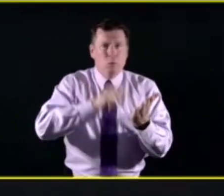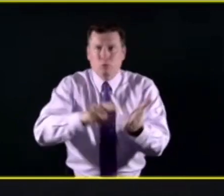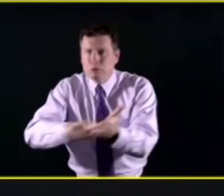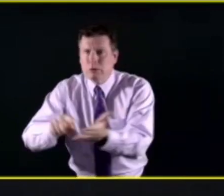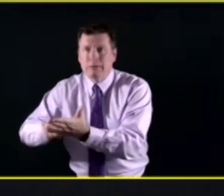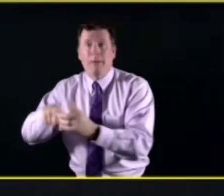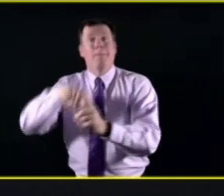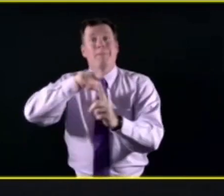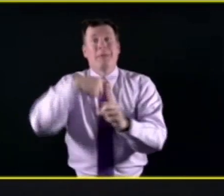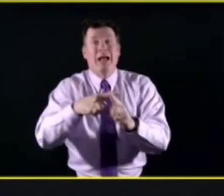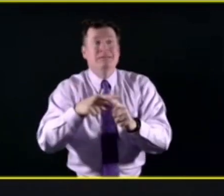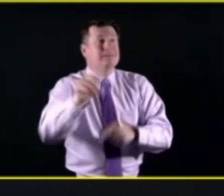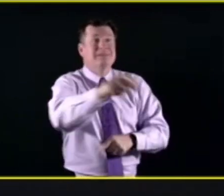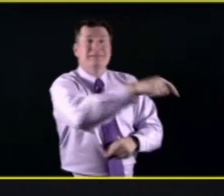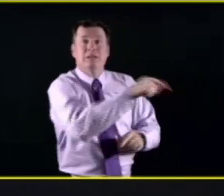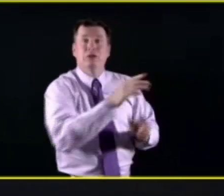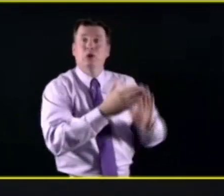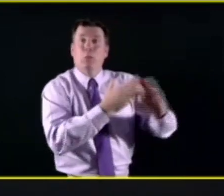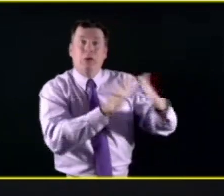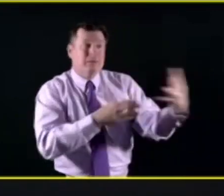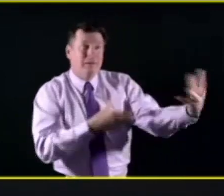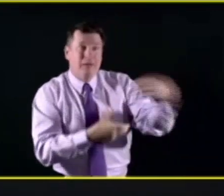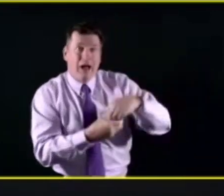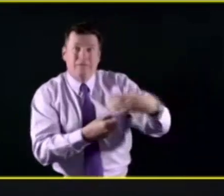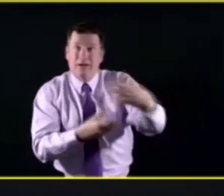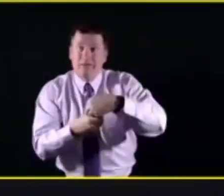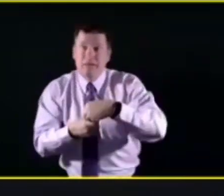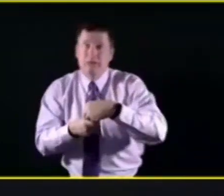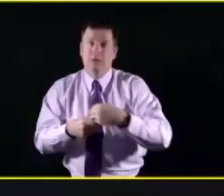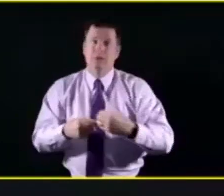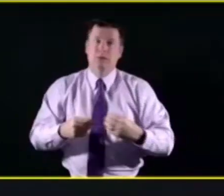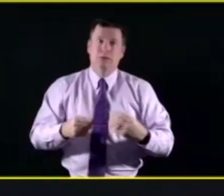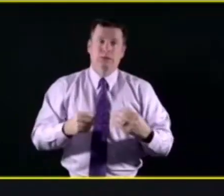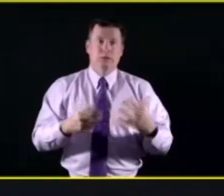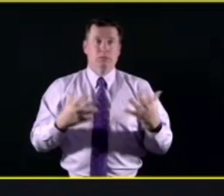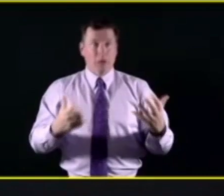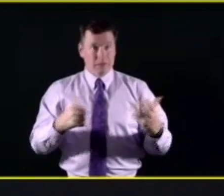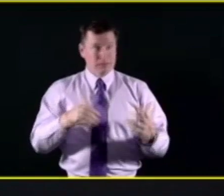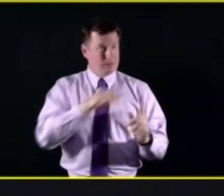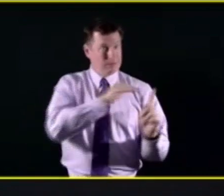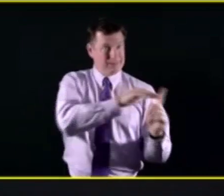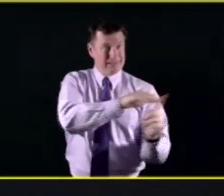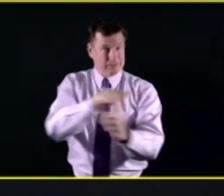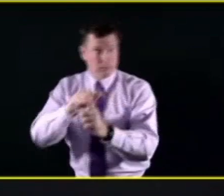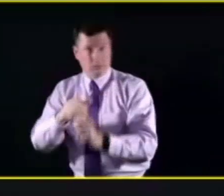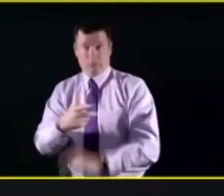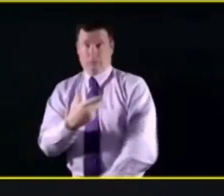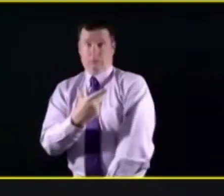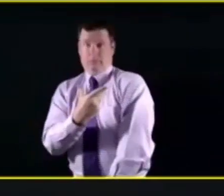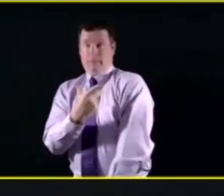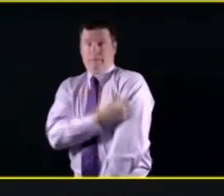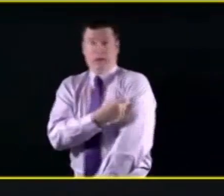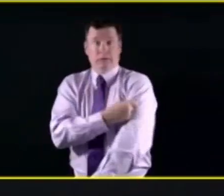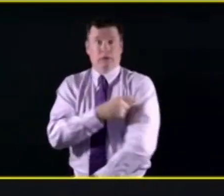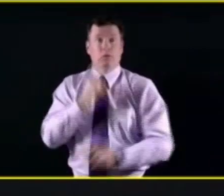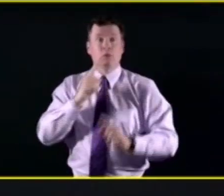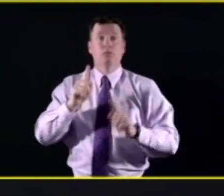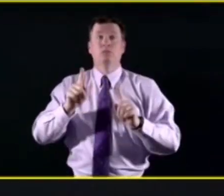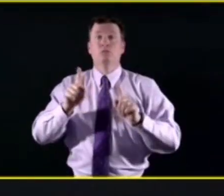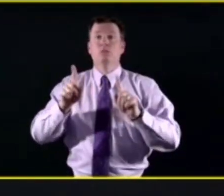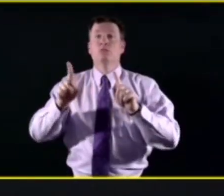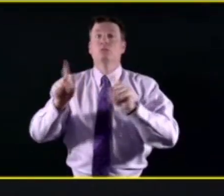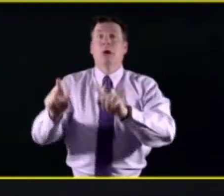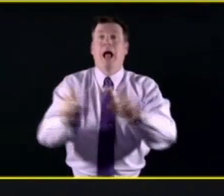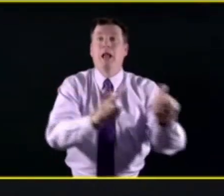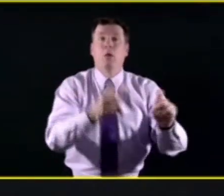our community will be able to have access to participating in this trial. Monroe County is fortunate to be home to